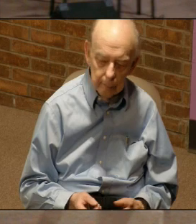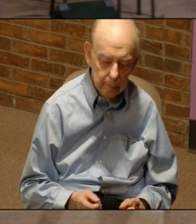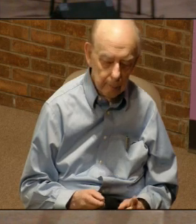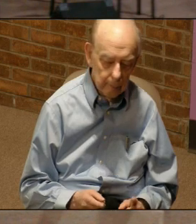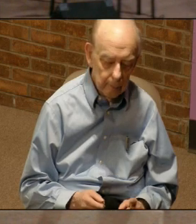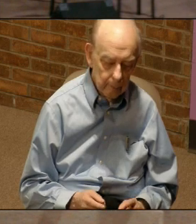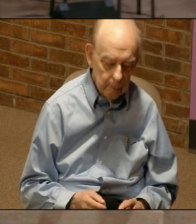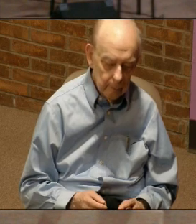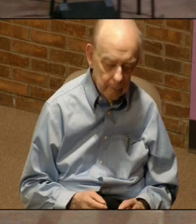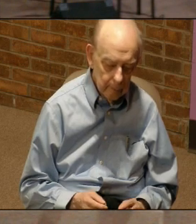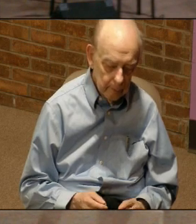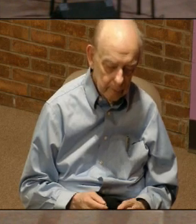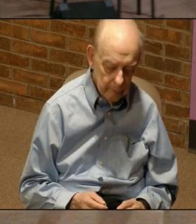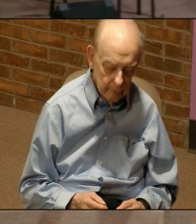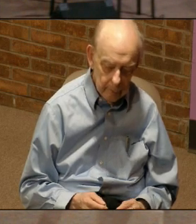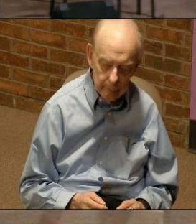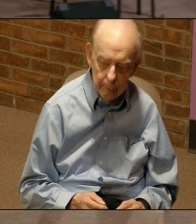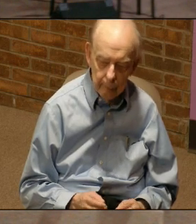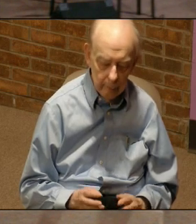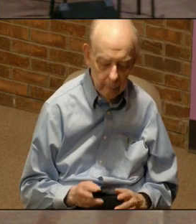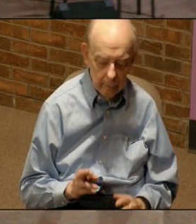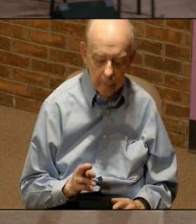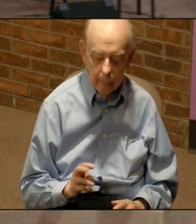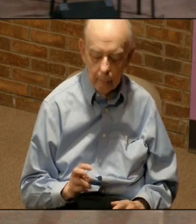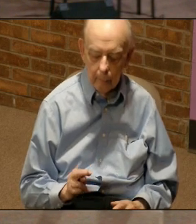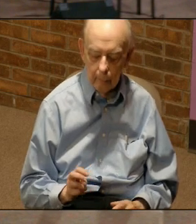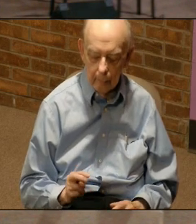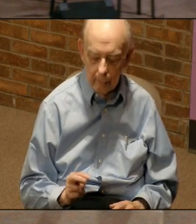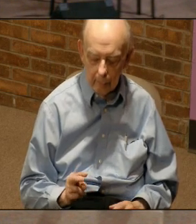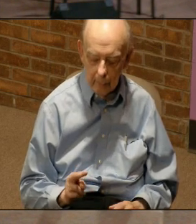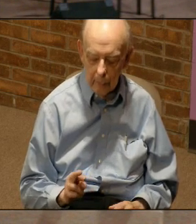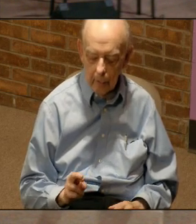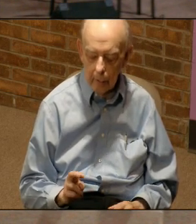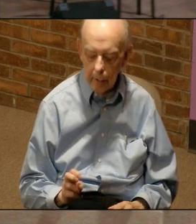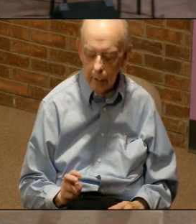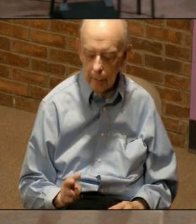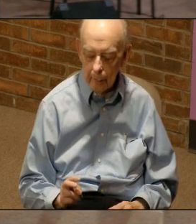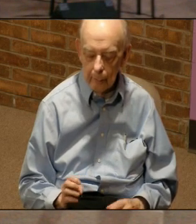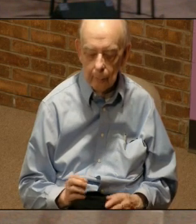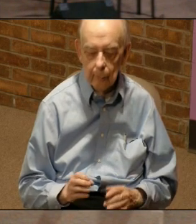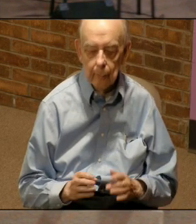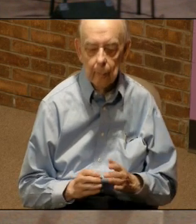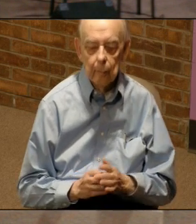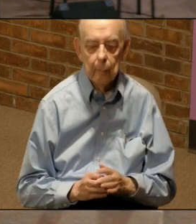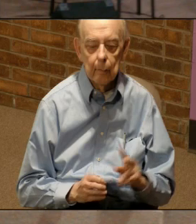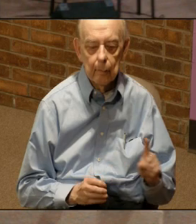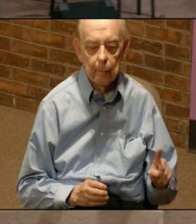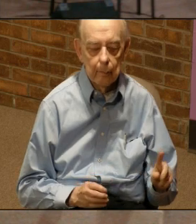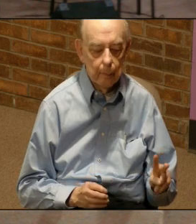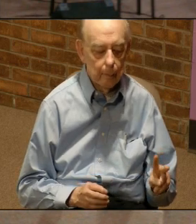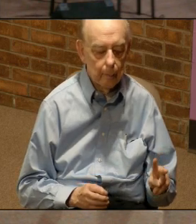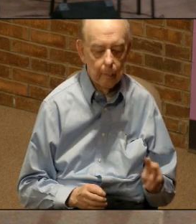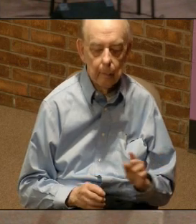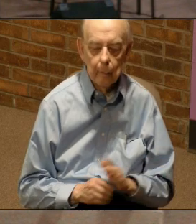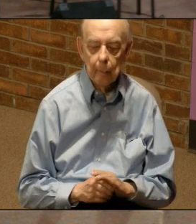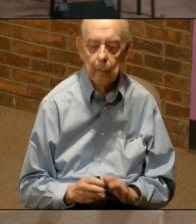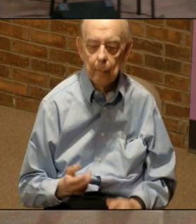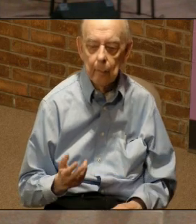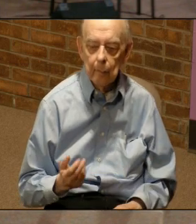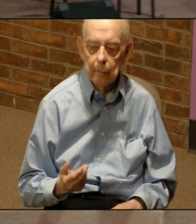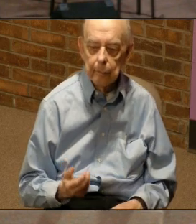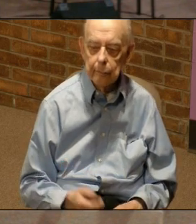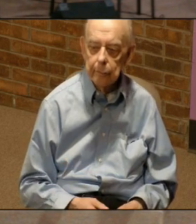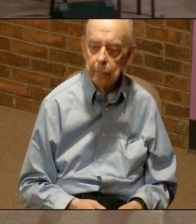you read again Revelation chapter 2, verse number 13, what basically started to happen